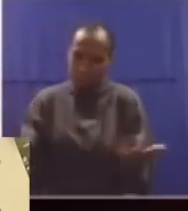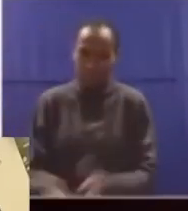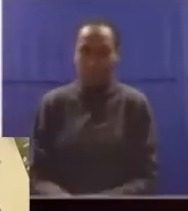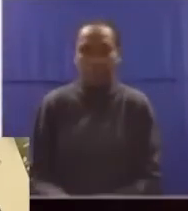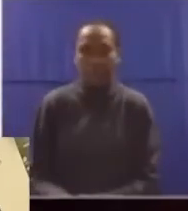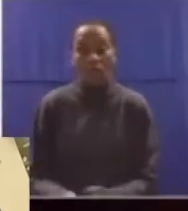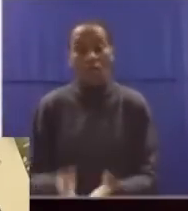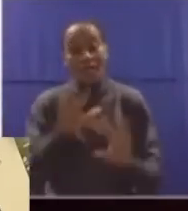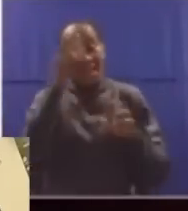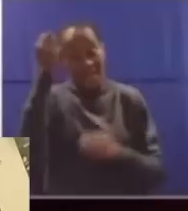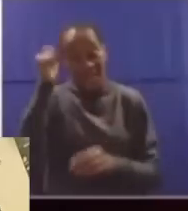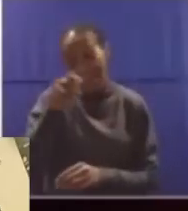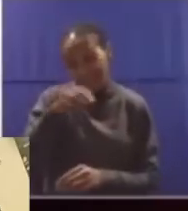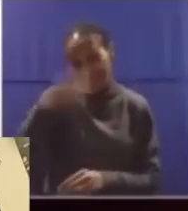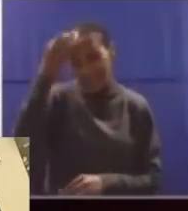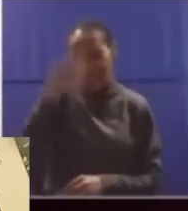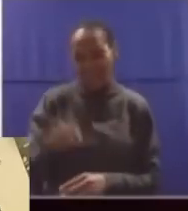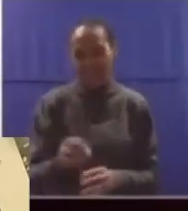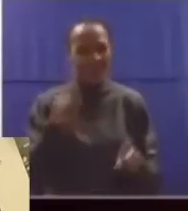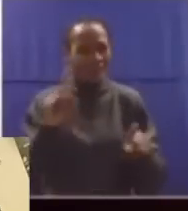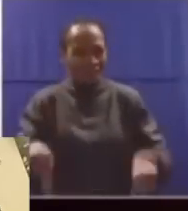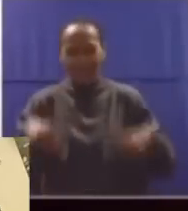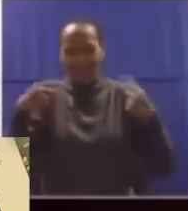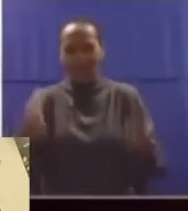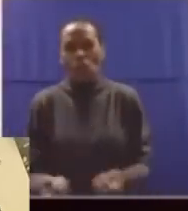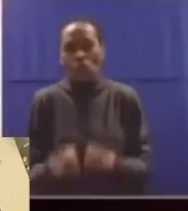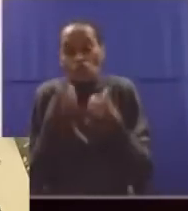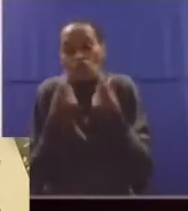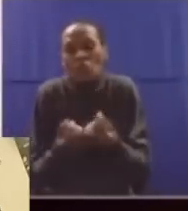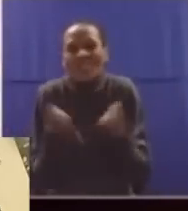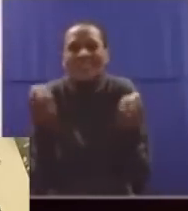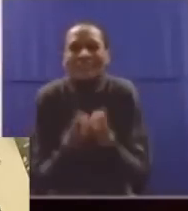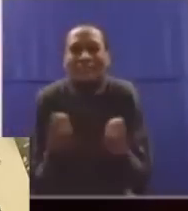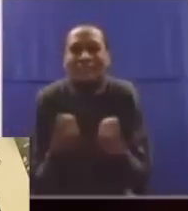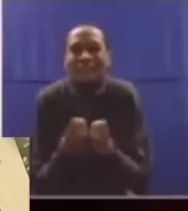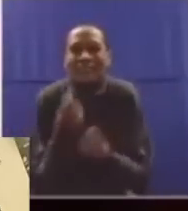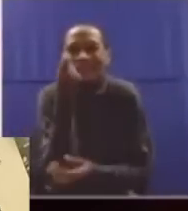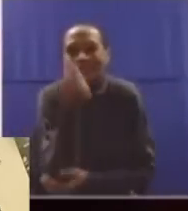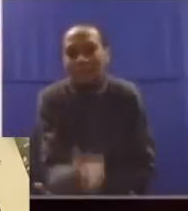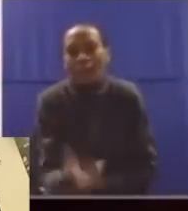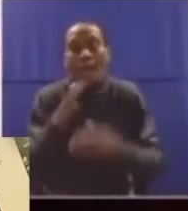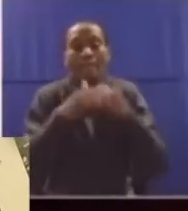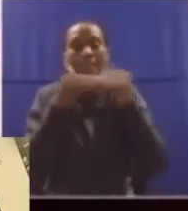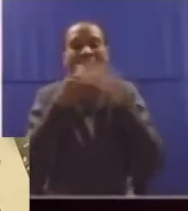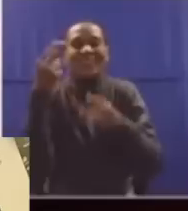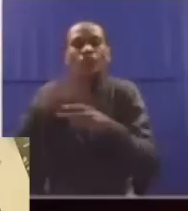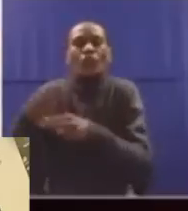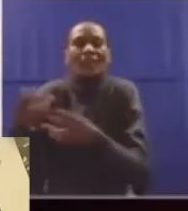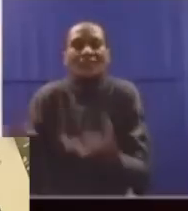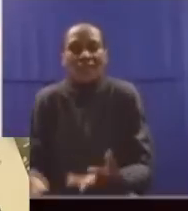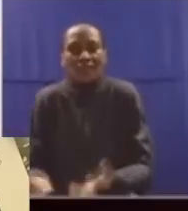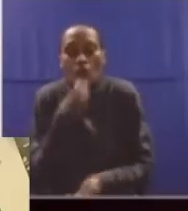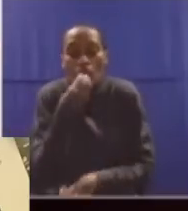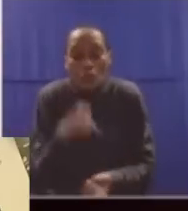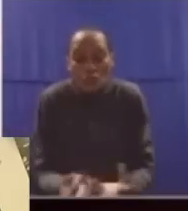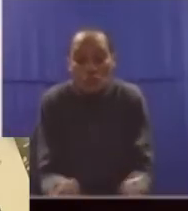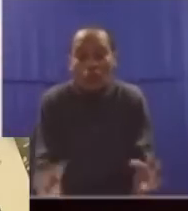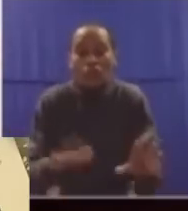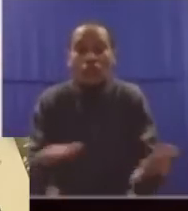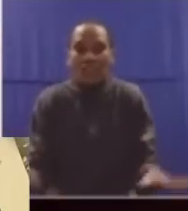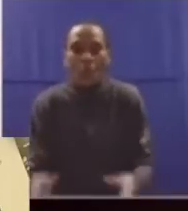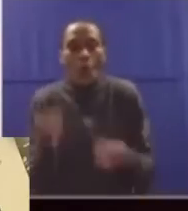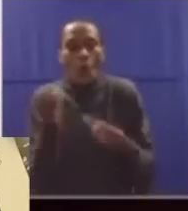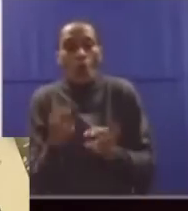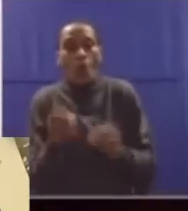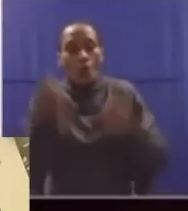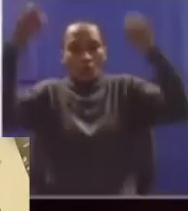government is so dysfunctional and incompetent that it cannot even do the most simple things, building toilets, feeding children, or even